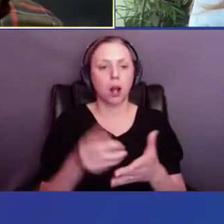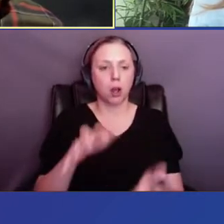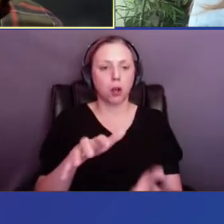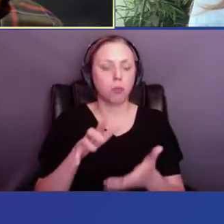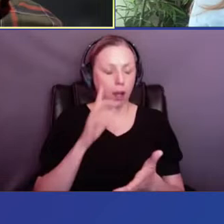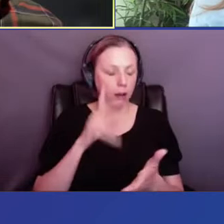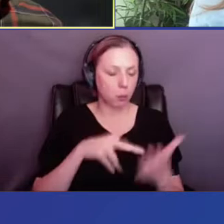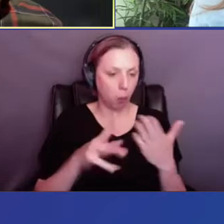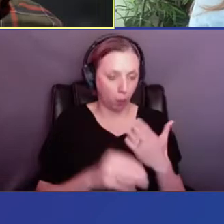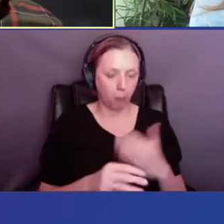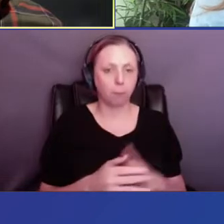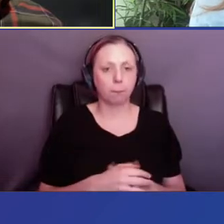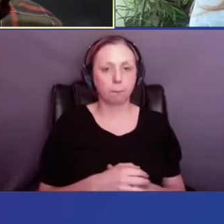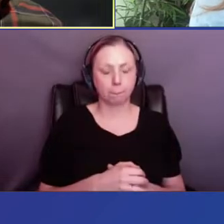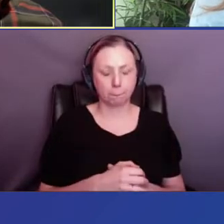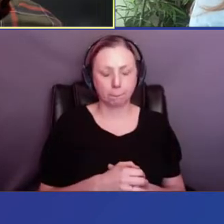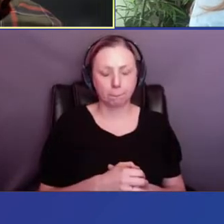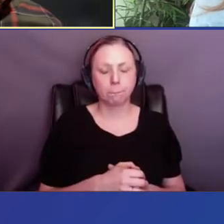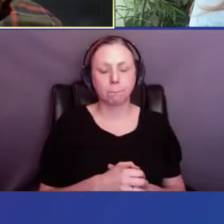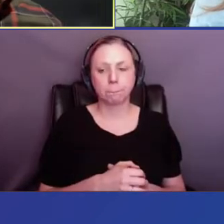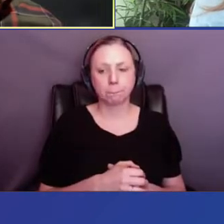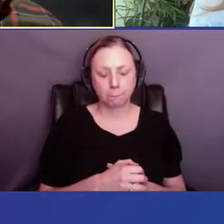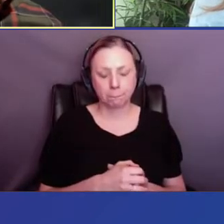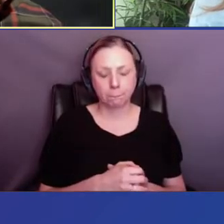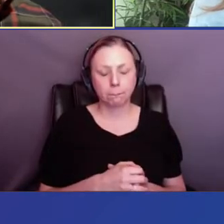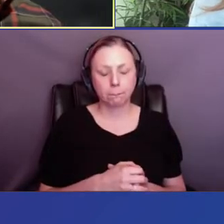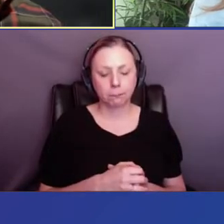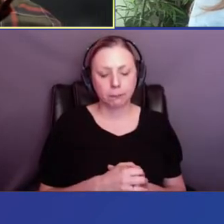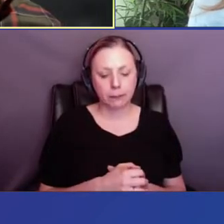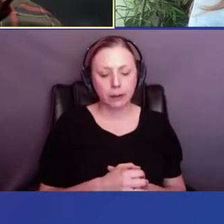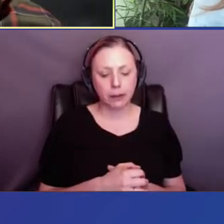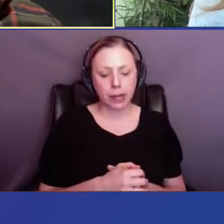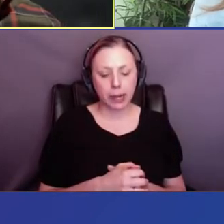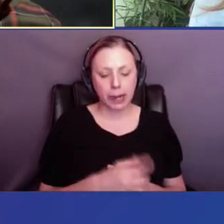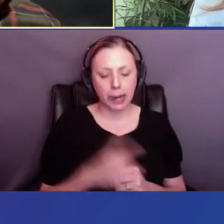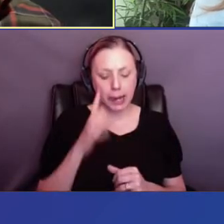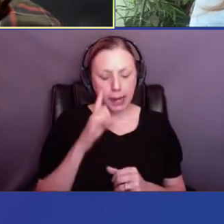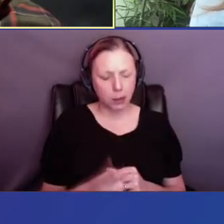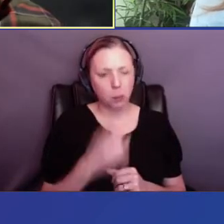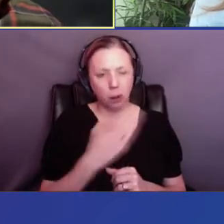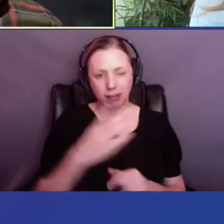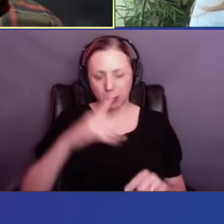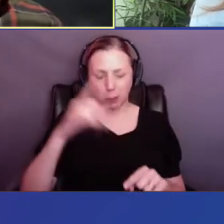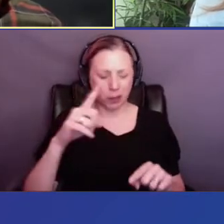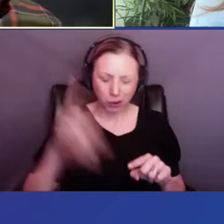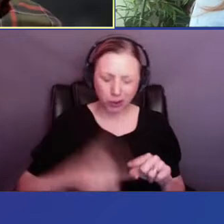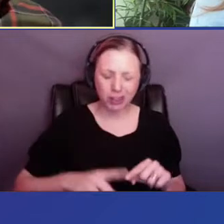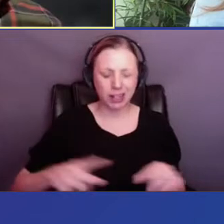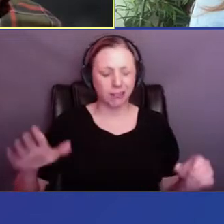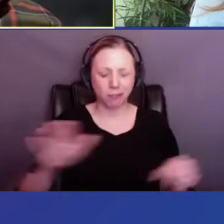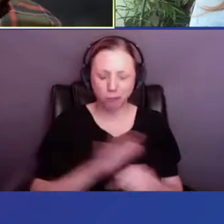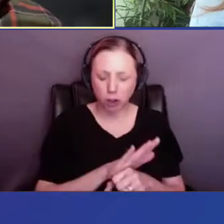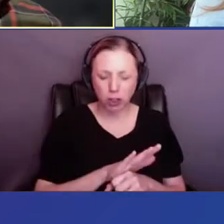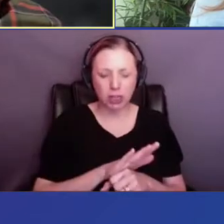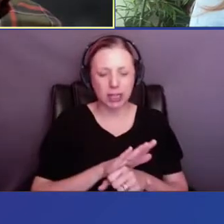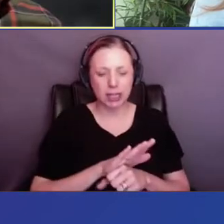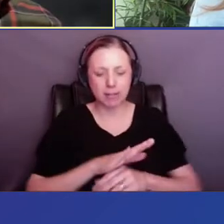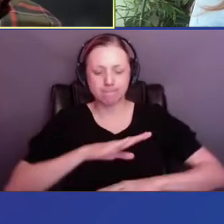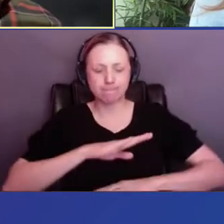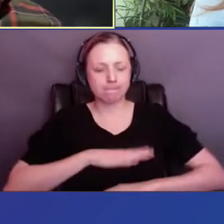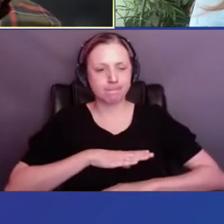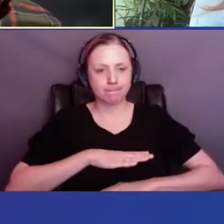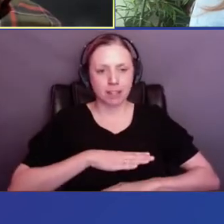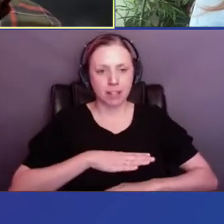that we could not completely fulfill was the ability to talk to and with artists